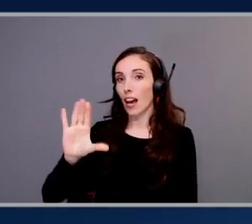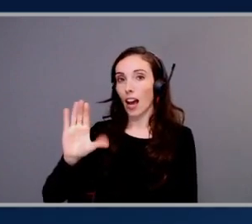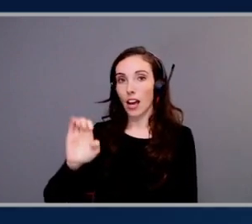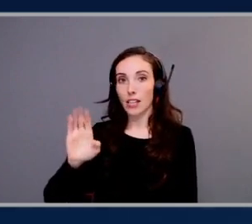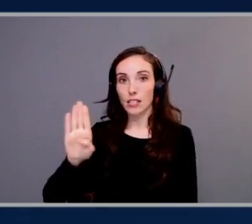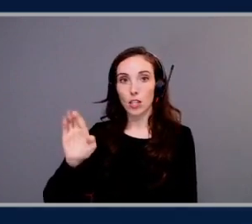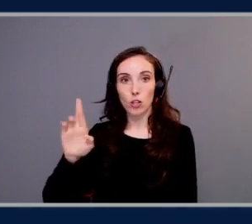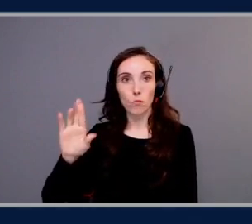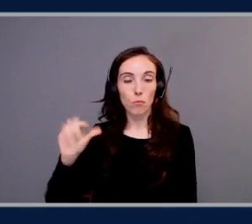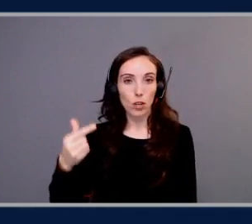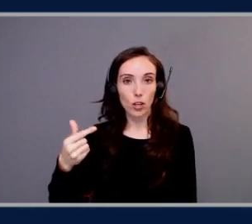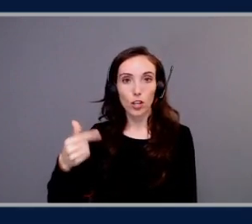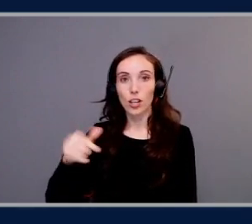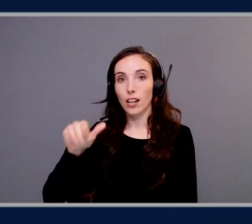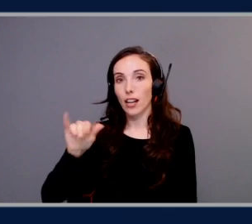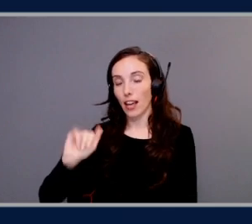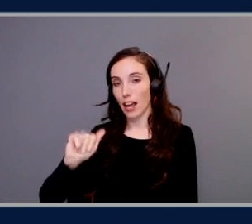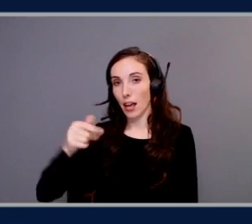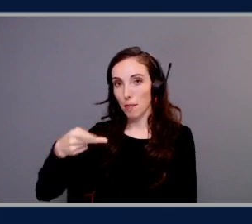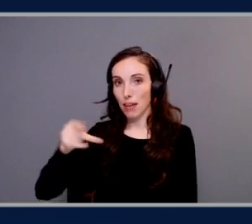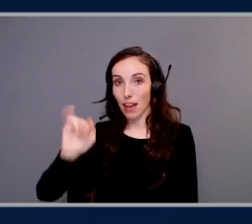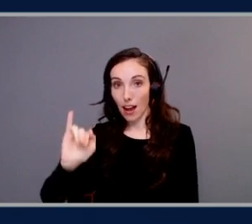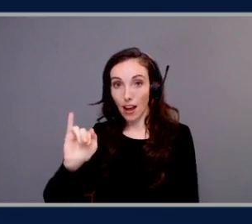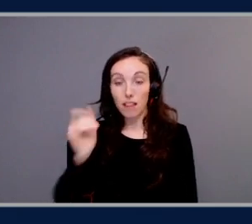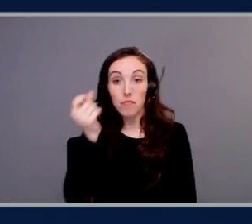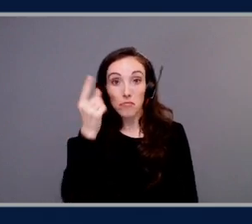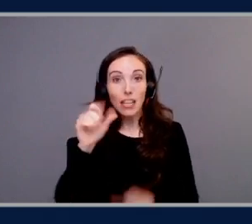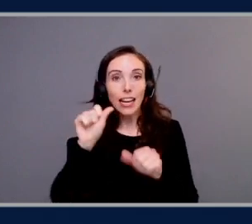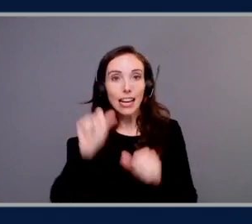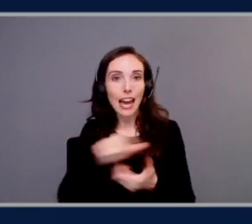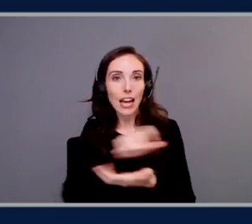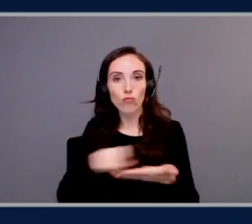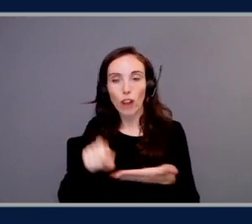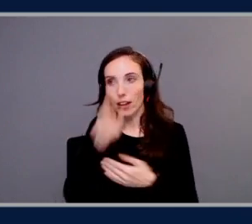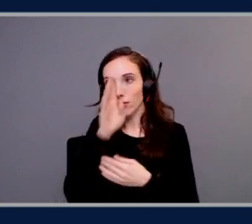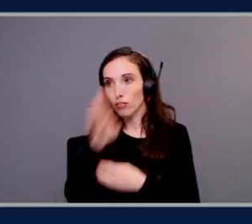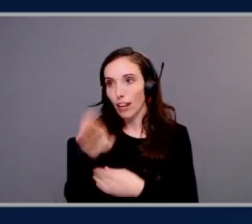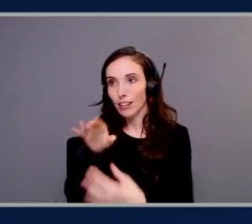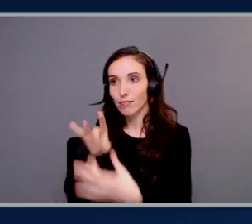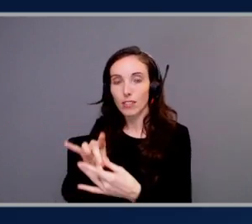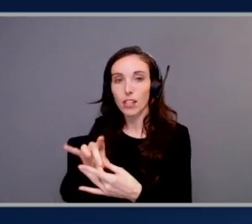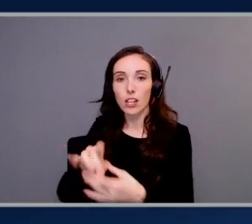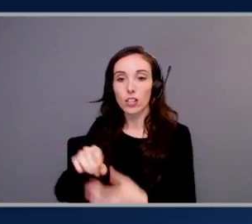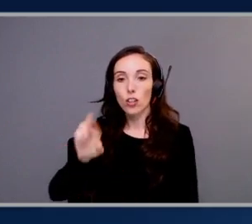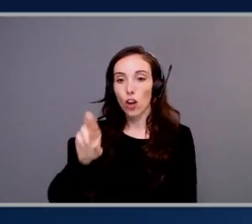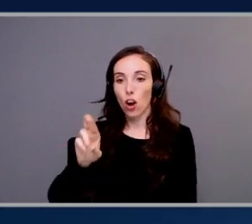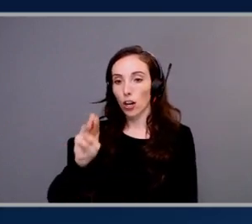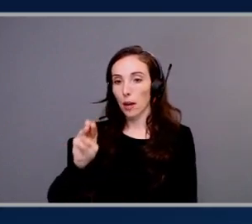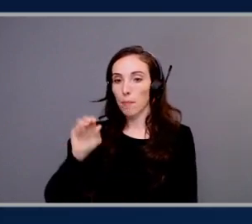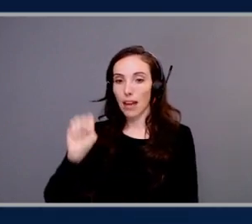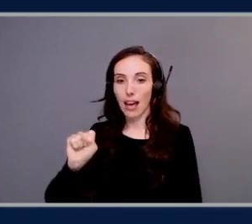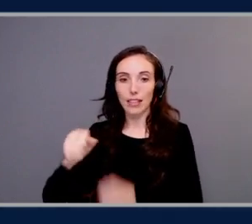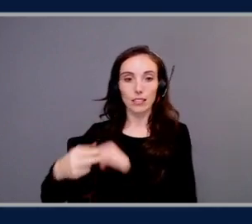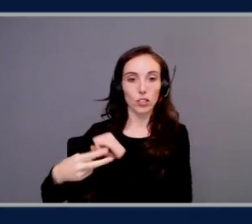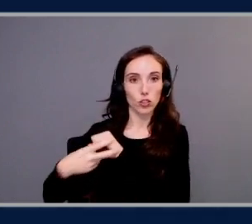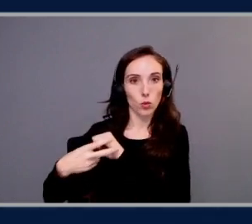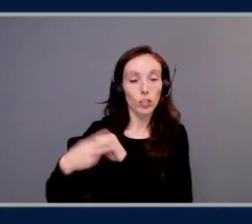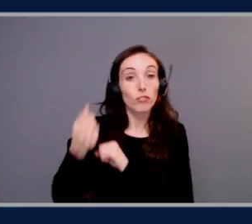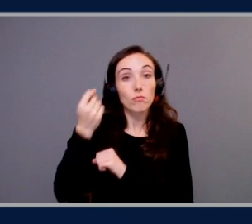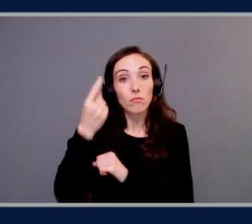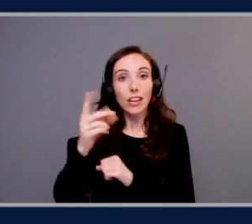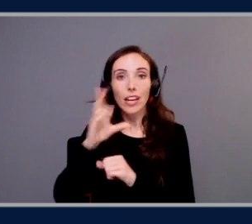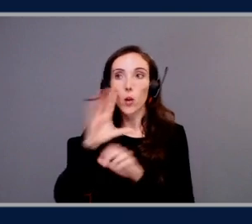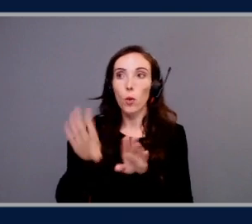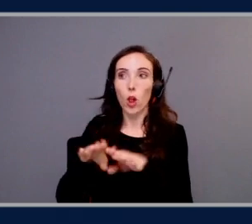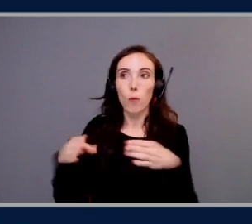source Apache Spark can write to the RMS storage. So that provides that flexibility, and it opens up a